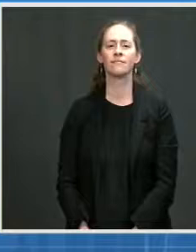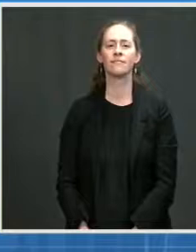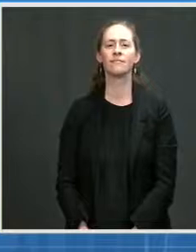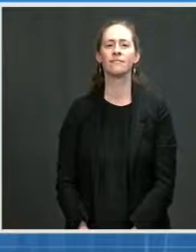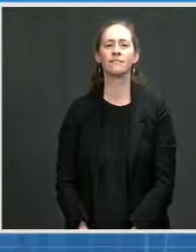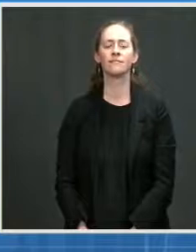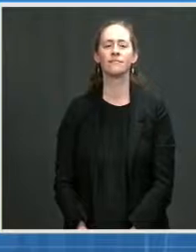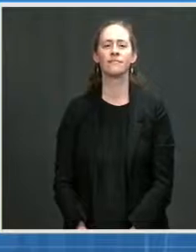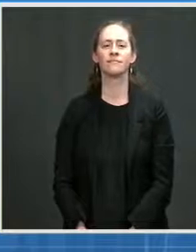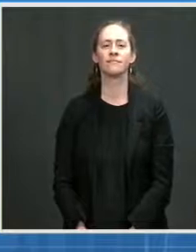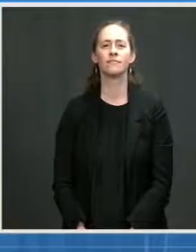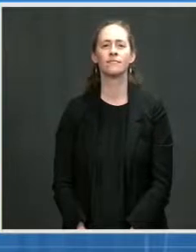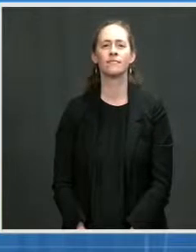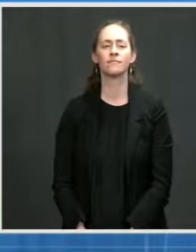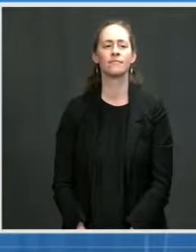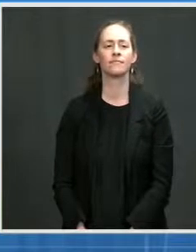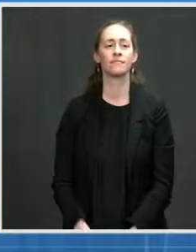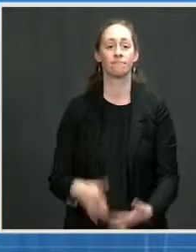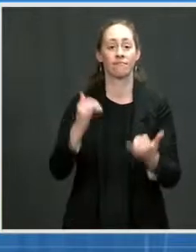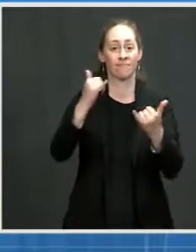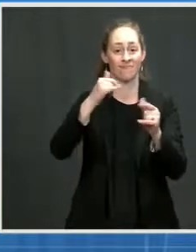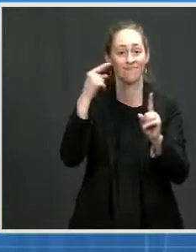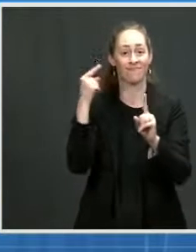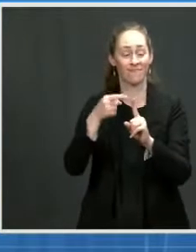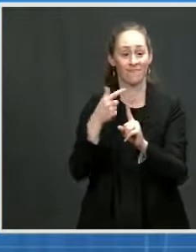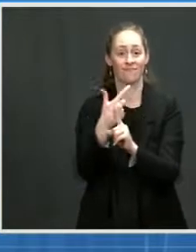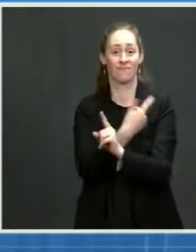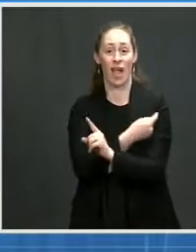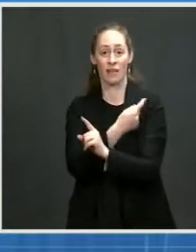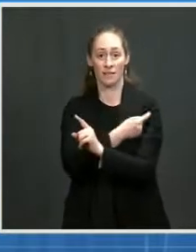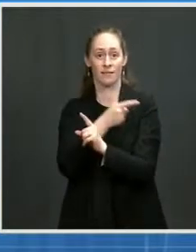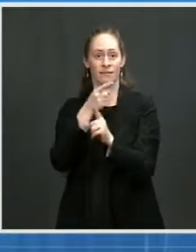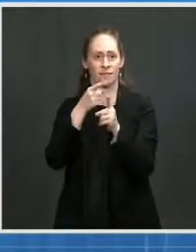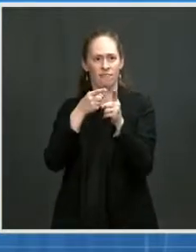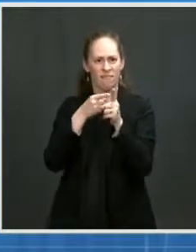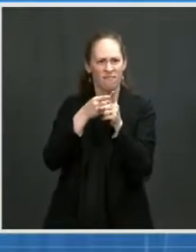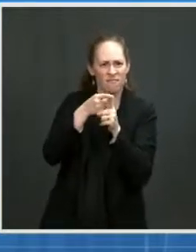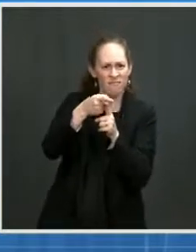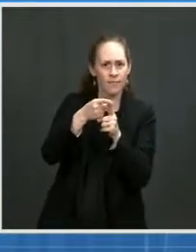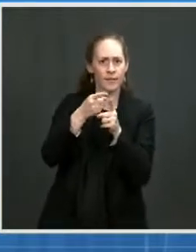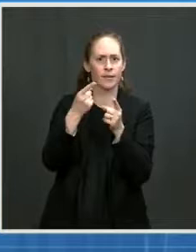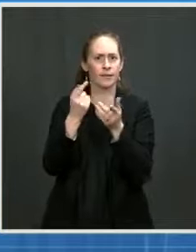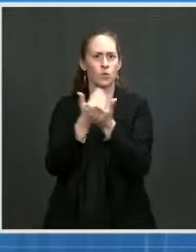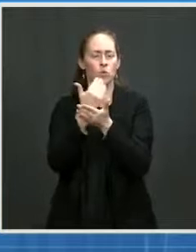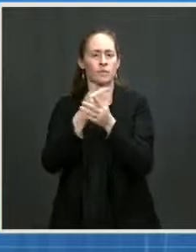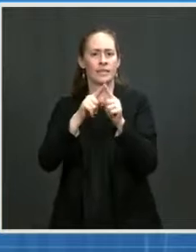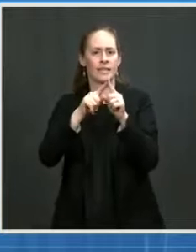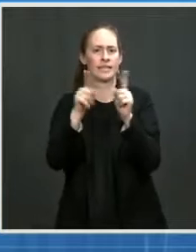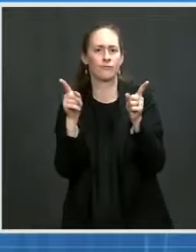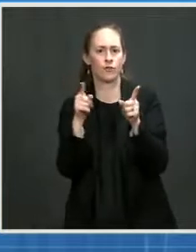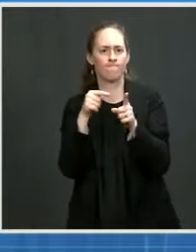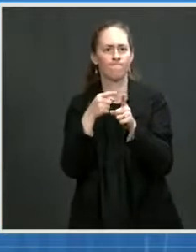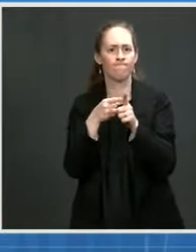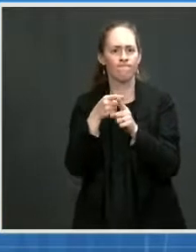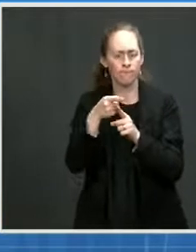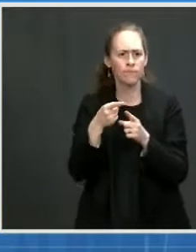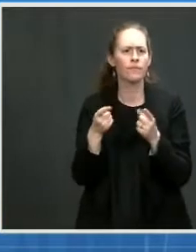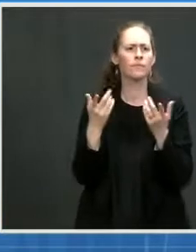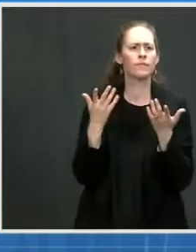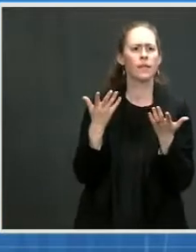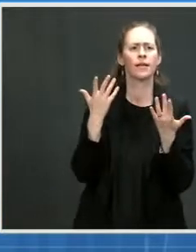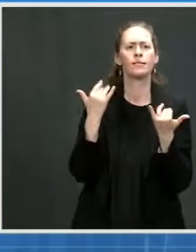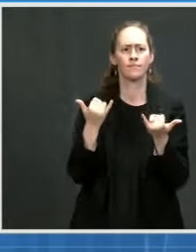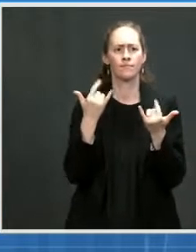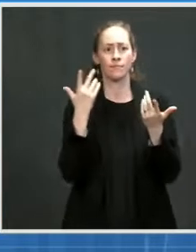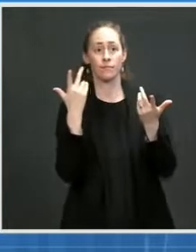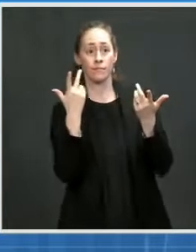spoke about vaccines and variants, a little bit off the current topic, but this is very important because Public Health England, just about